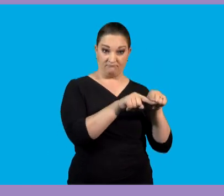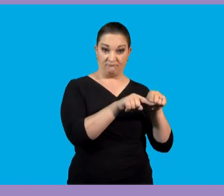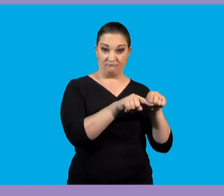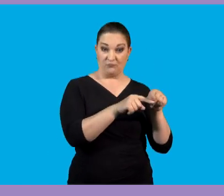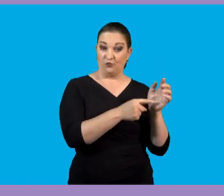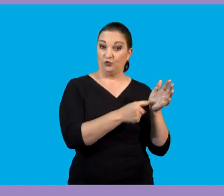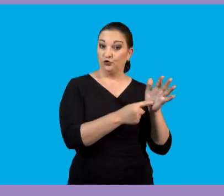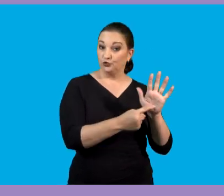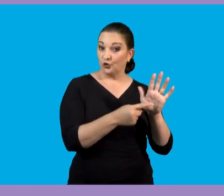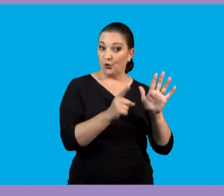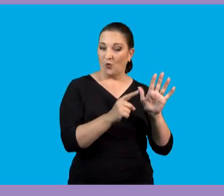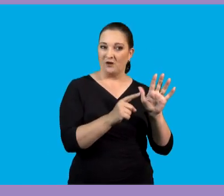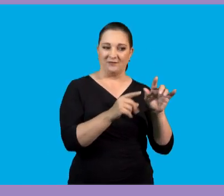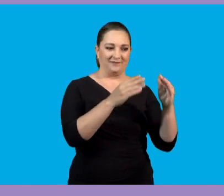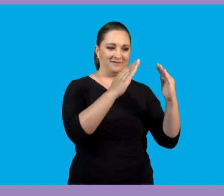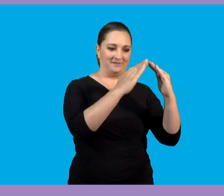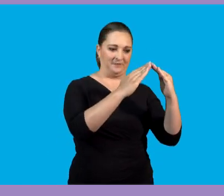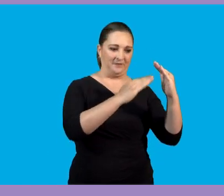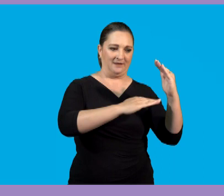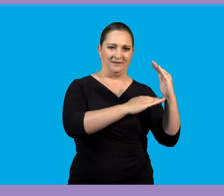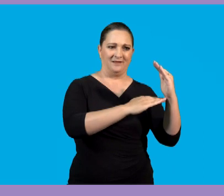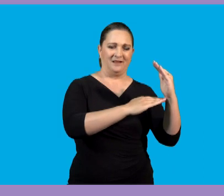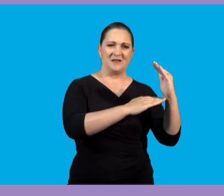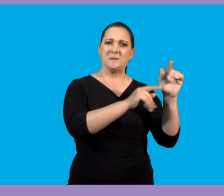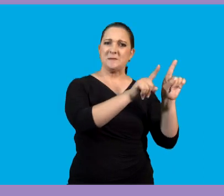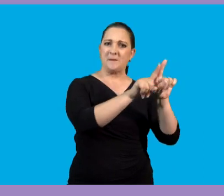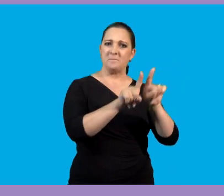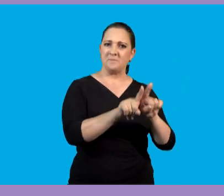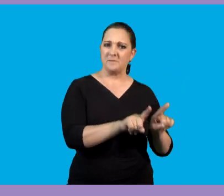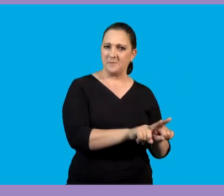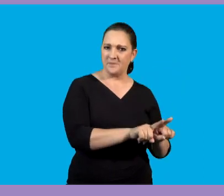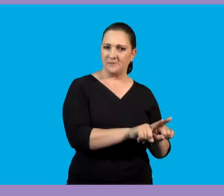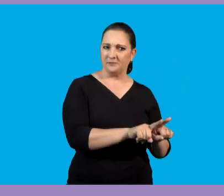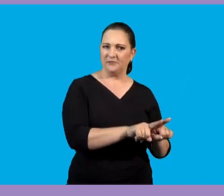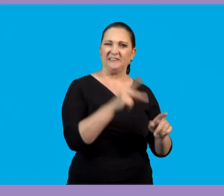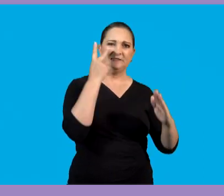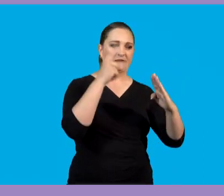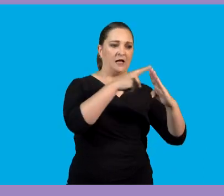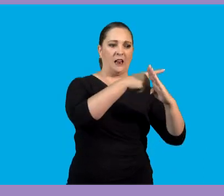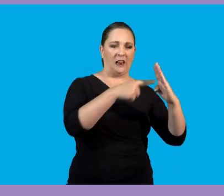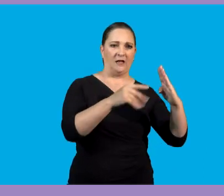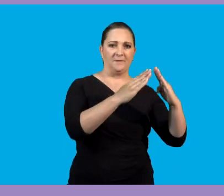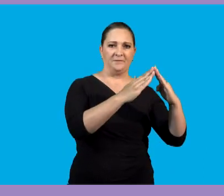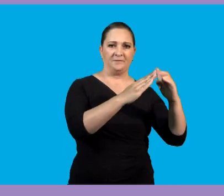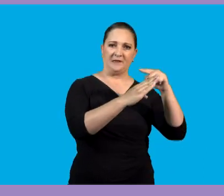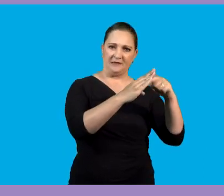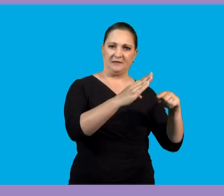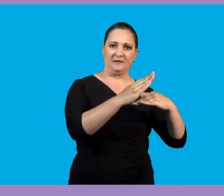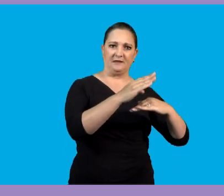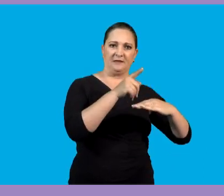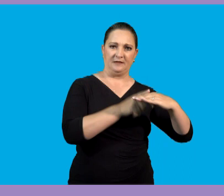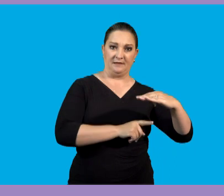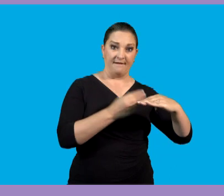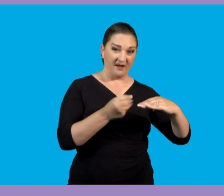here that we've been shown has three angles that are equal, as shown in the diagram. Do we know what type